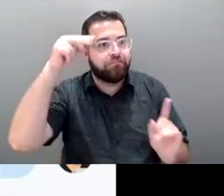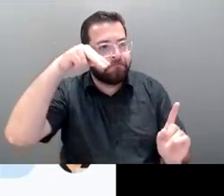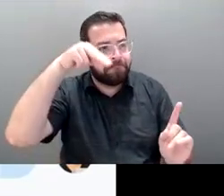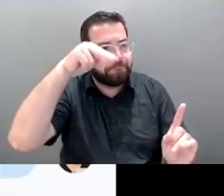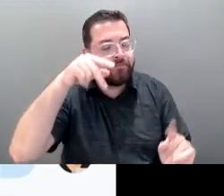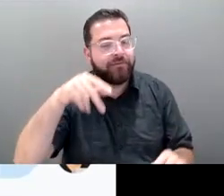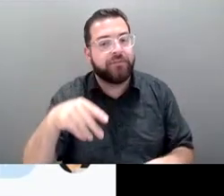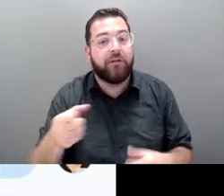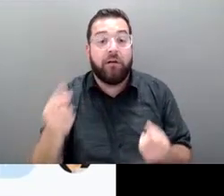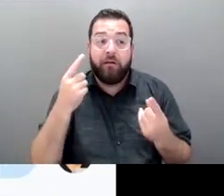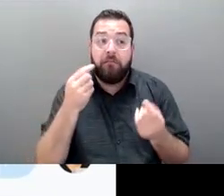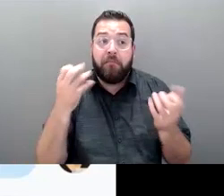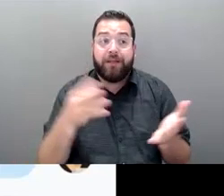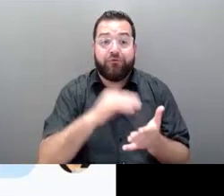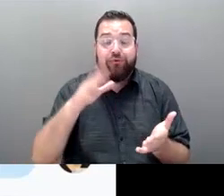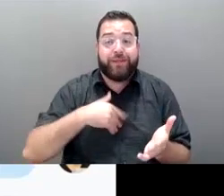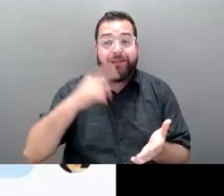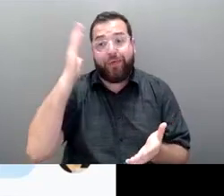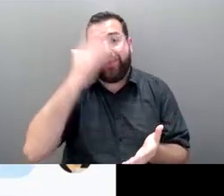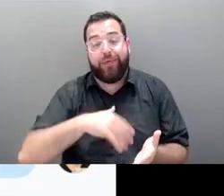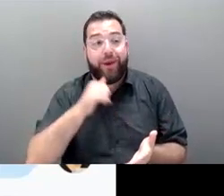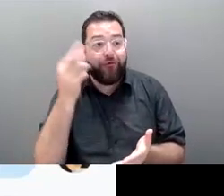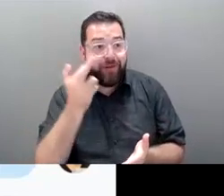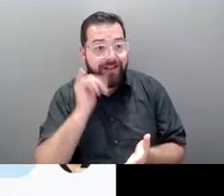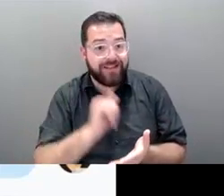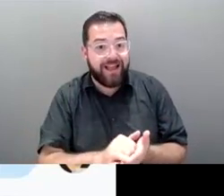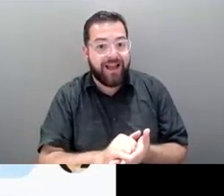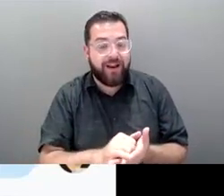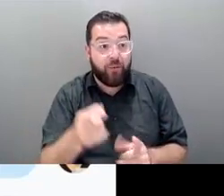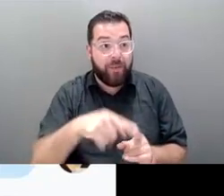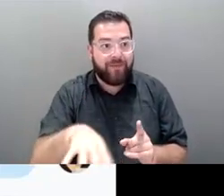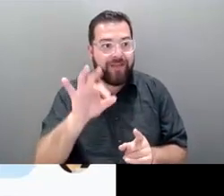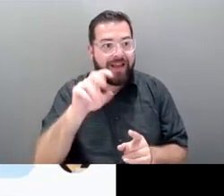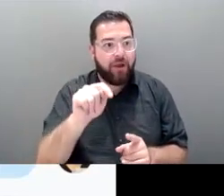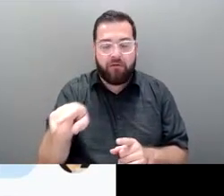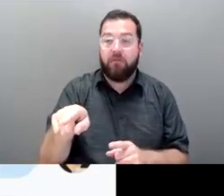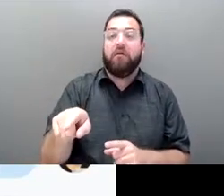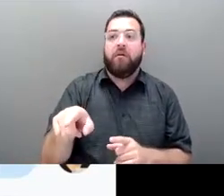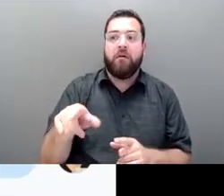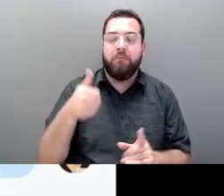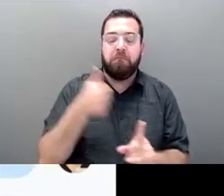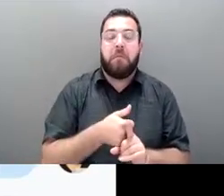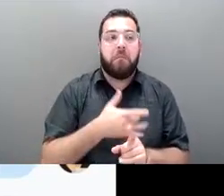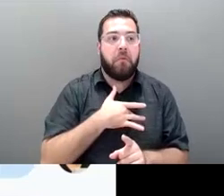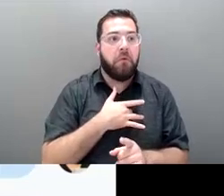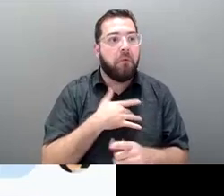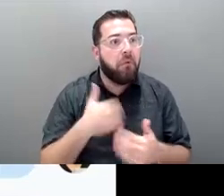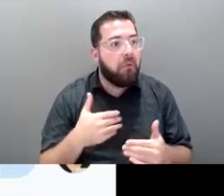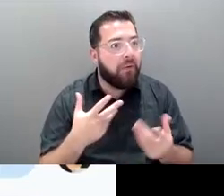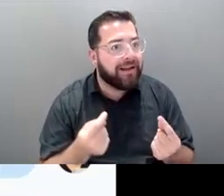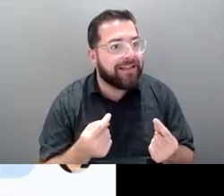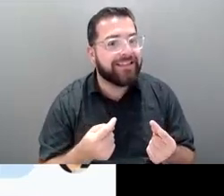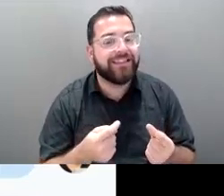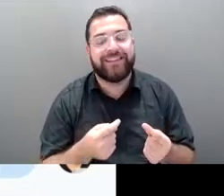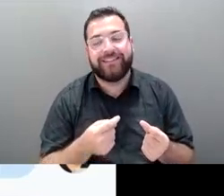students don't realize that. And they're very affected by that information. So I think these slides sort of in the middle from like 8 to 25